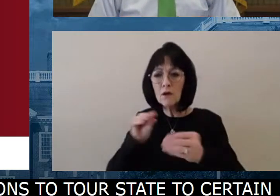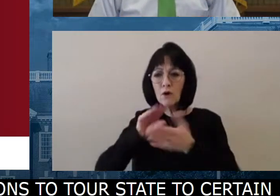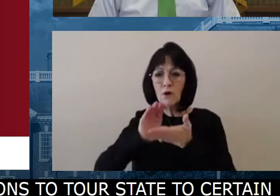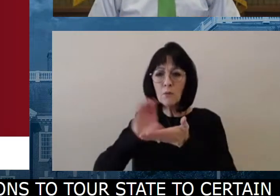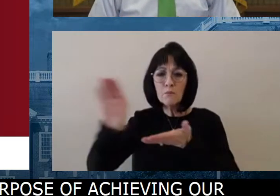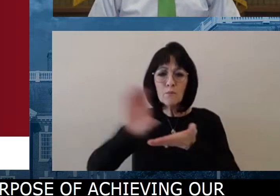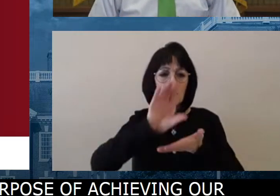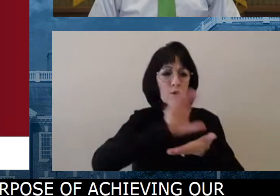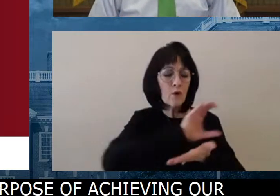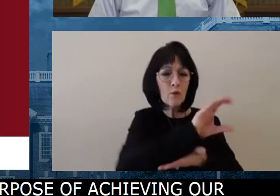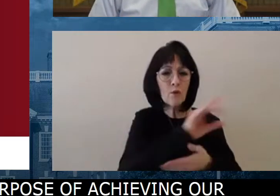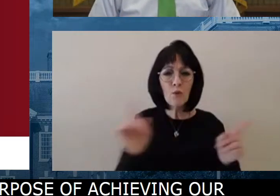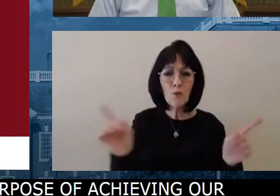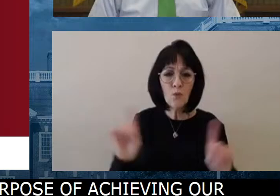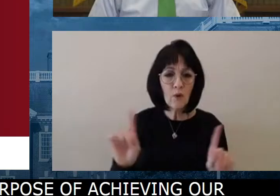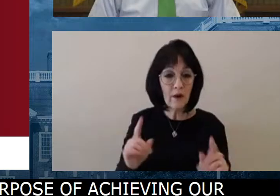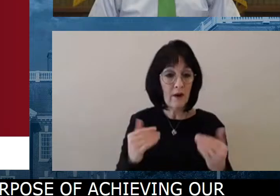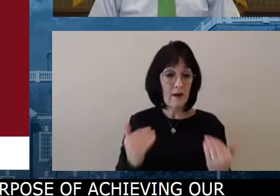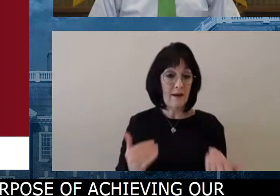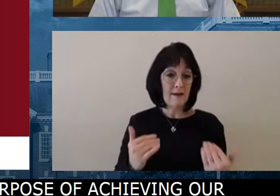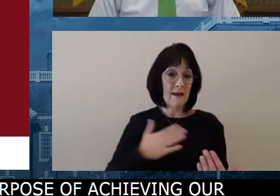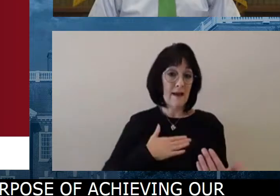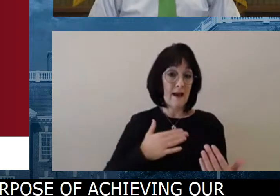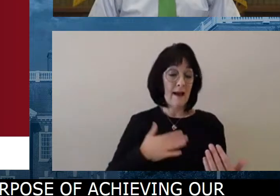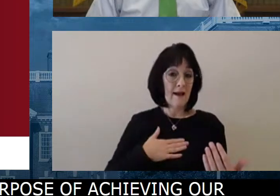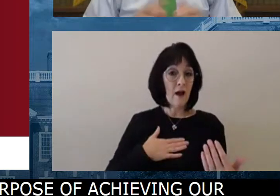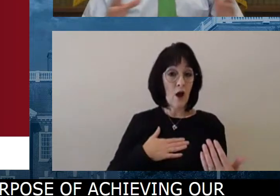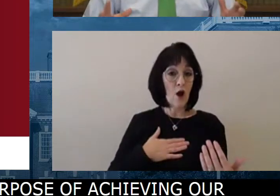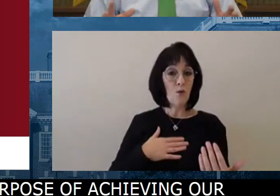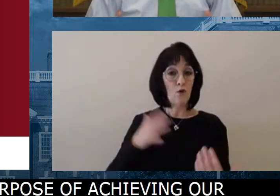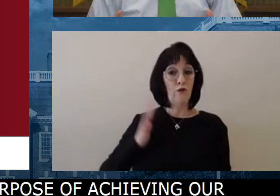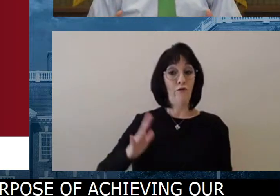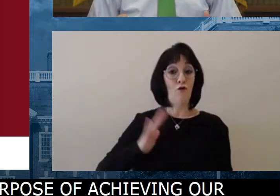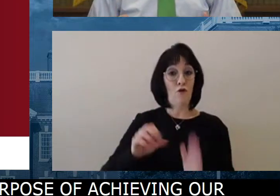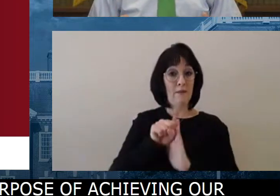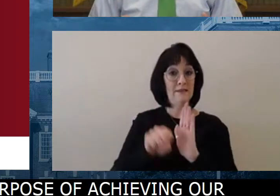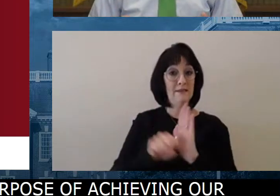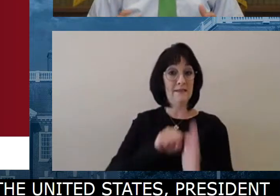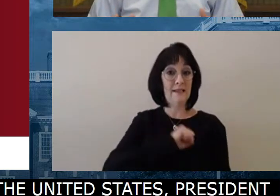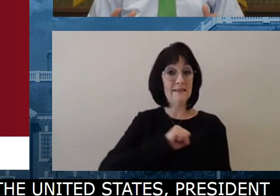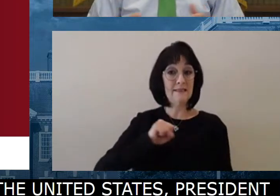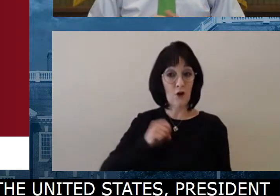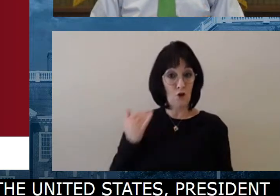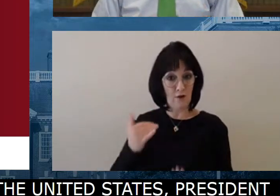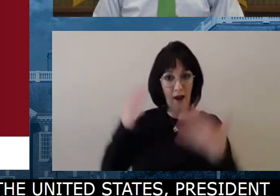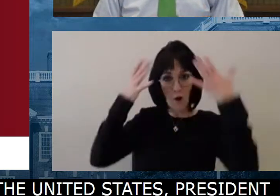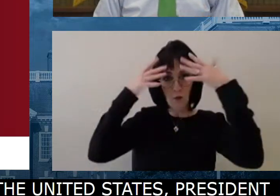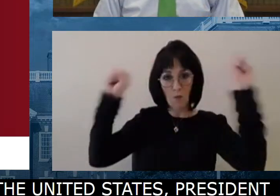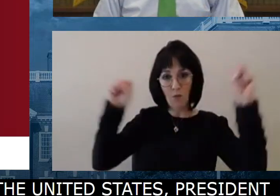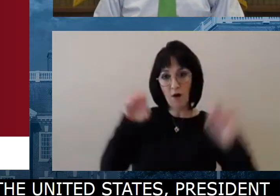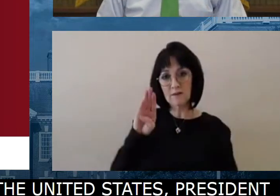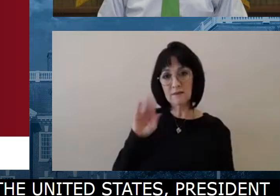our own former United States Senator, has challenged all the states to finish off